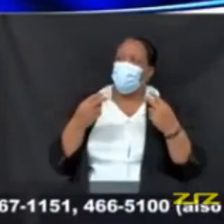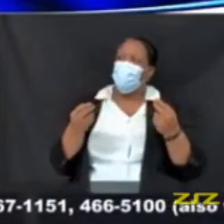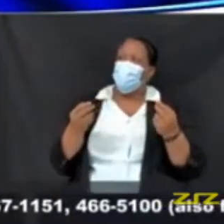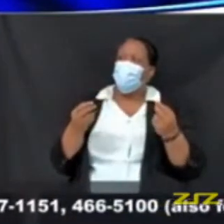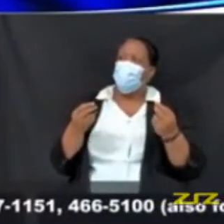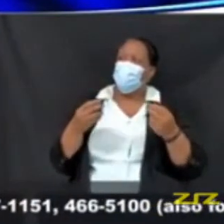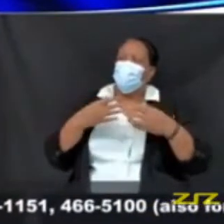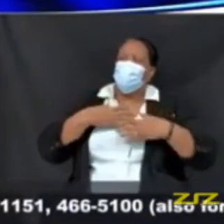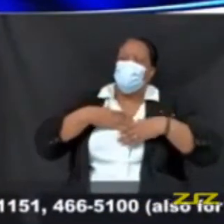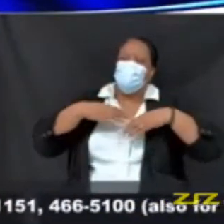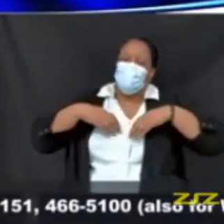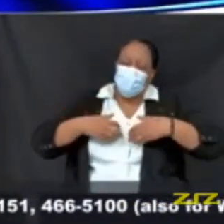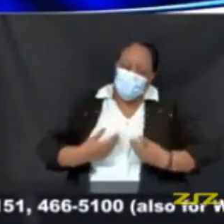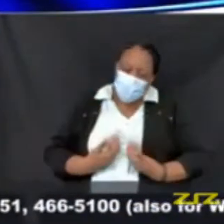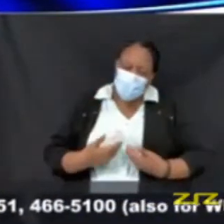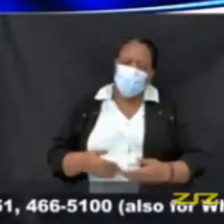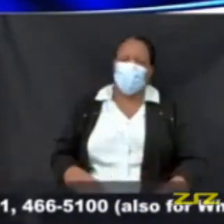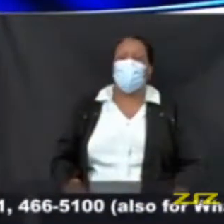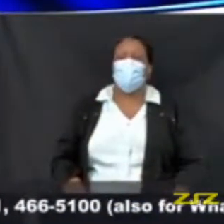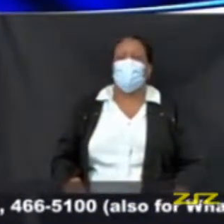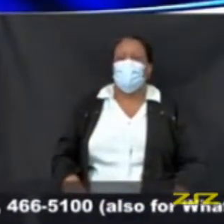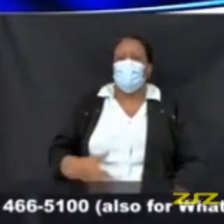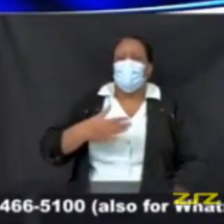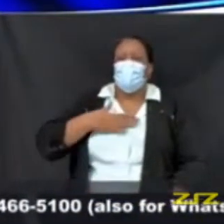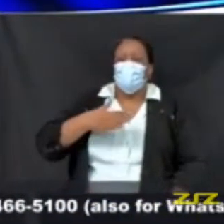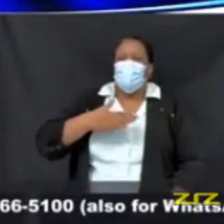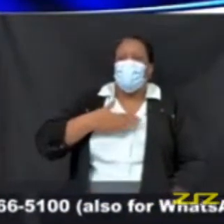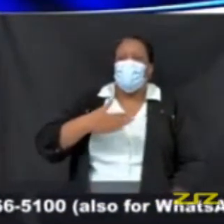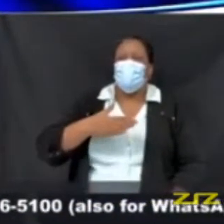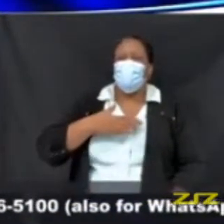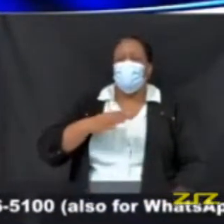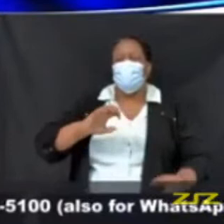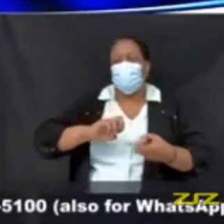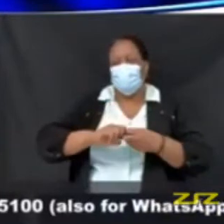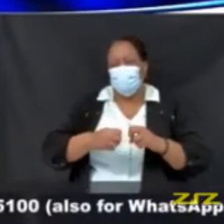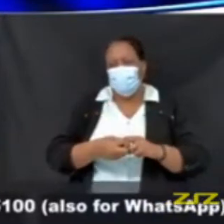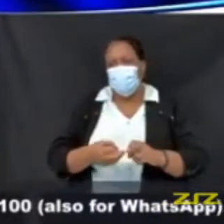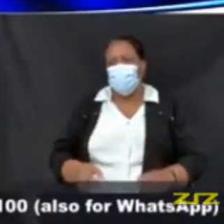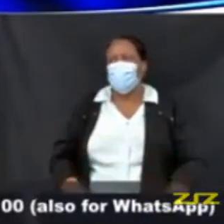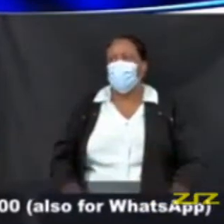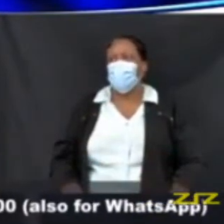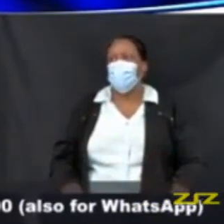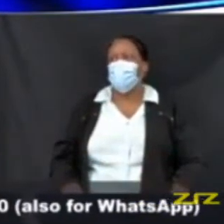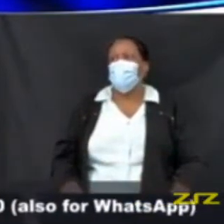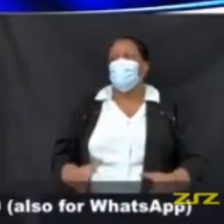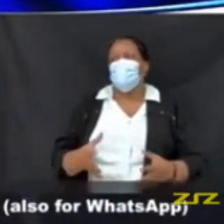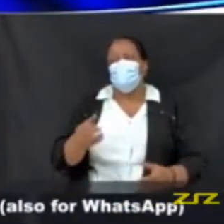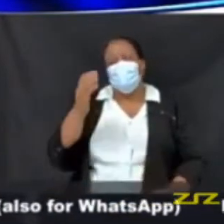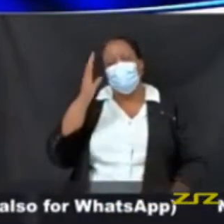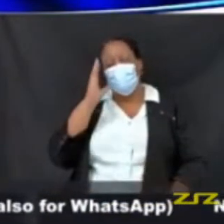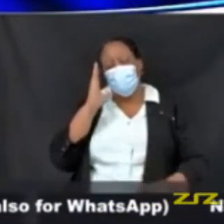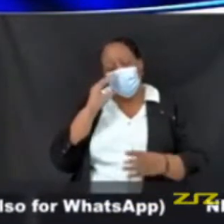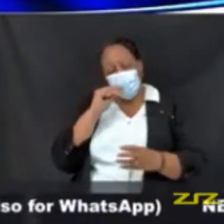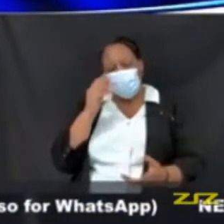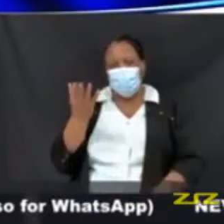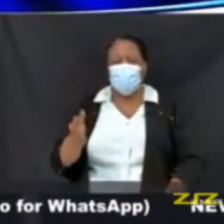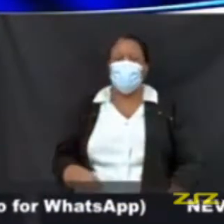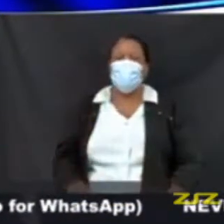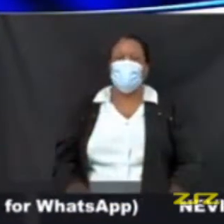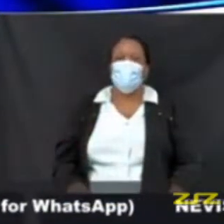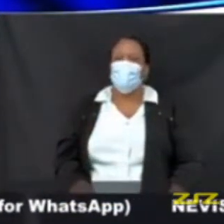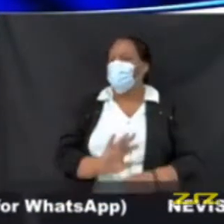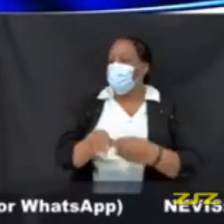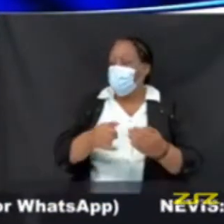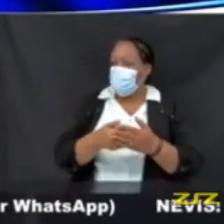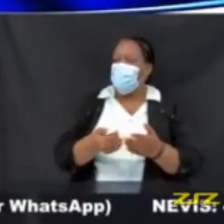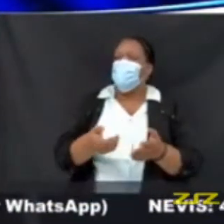so these are signs that they will have to look for. And so basically, if you are not feeling well, whatever symptom you may